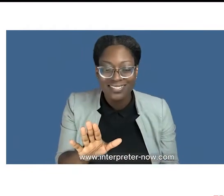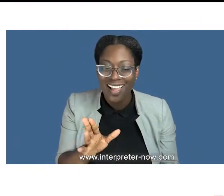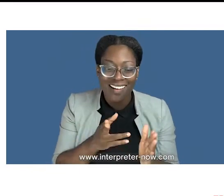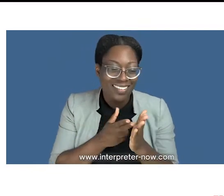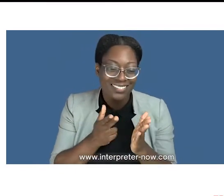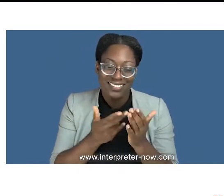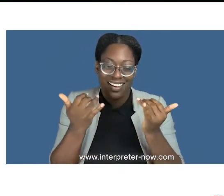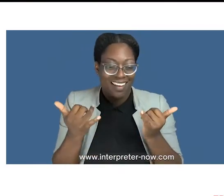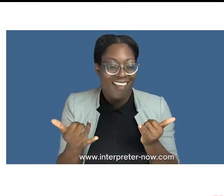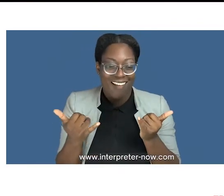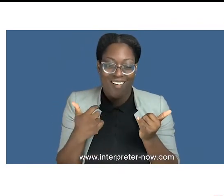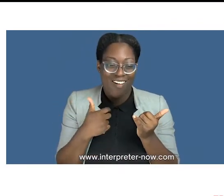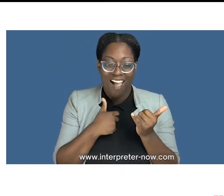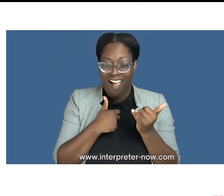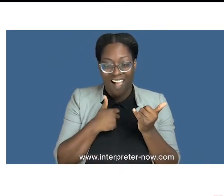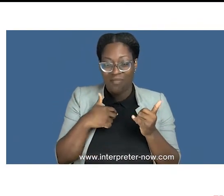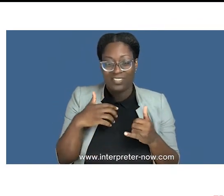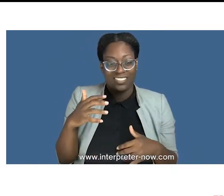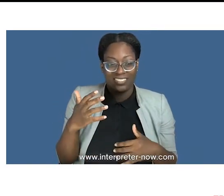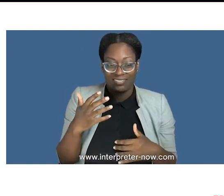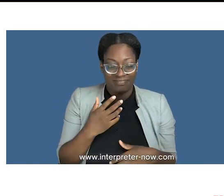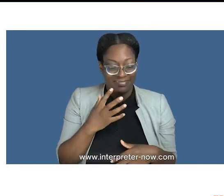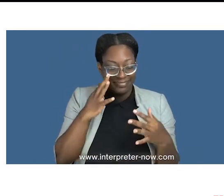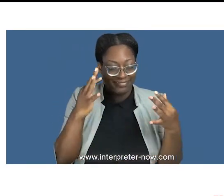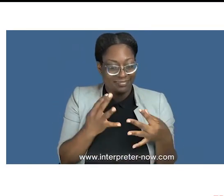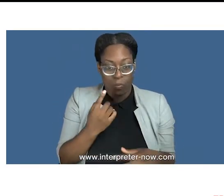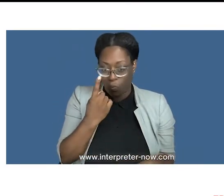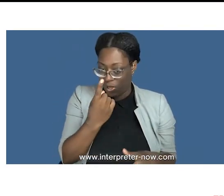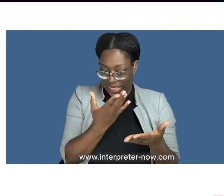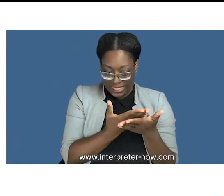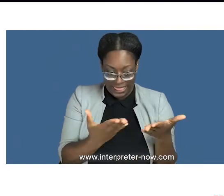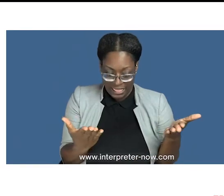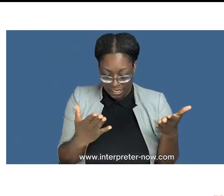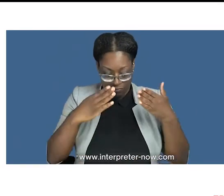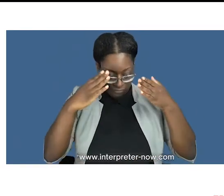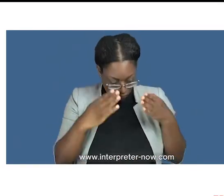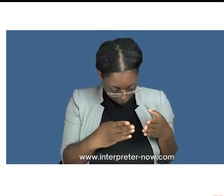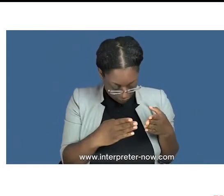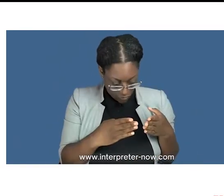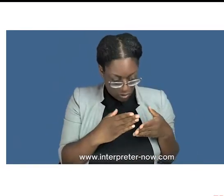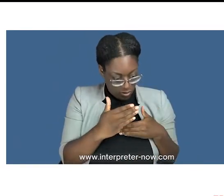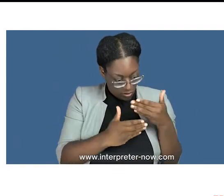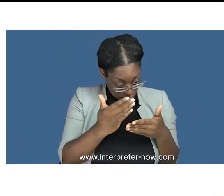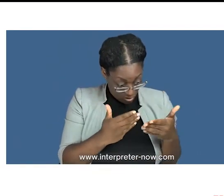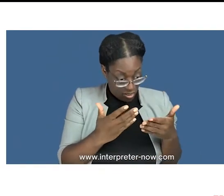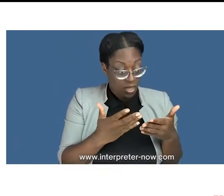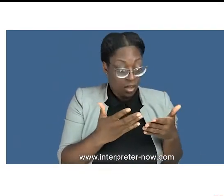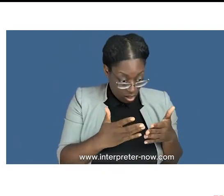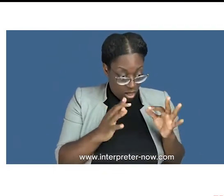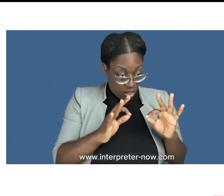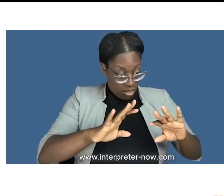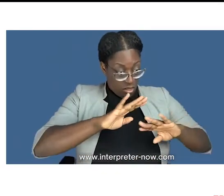much. And to be honest, I'm just doing one thing at a time. I don't know if that's the best path. I don't think there is a best